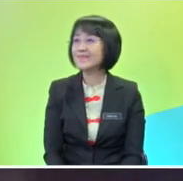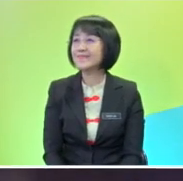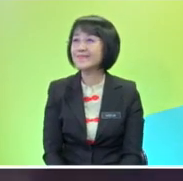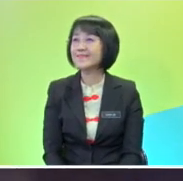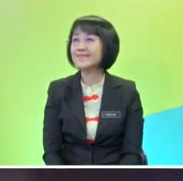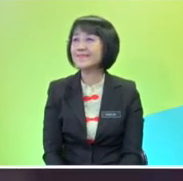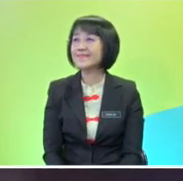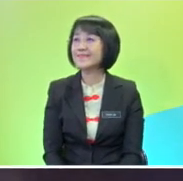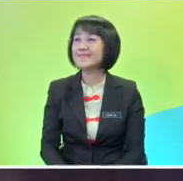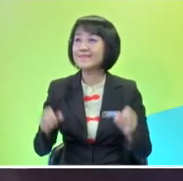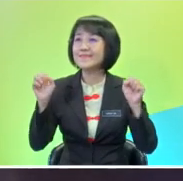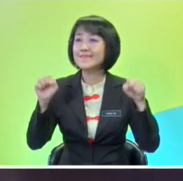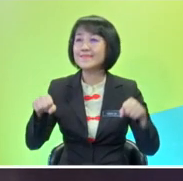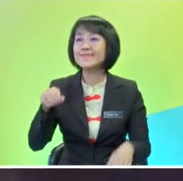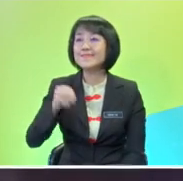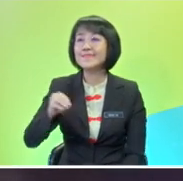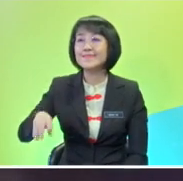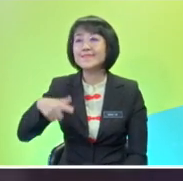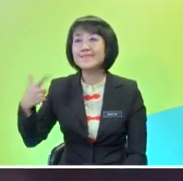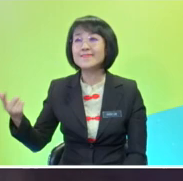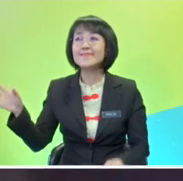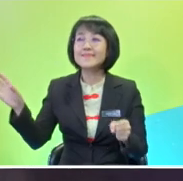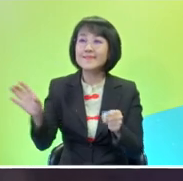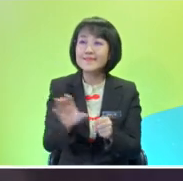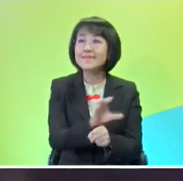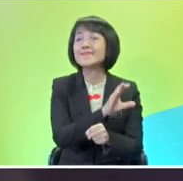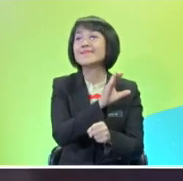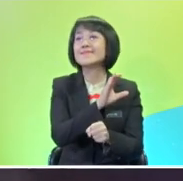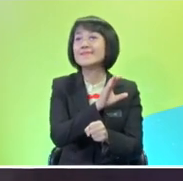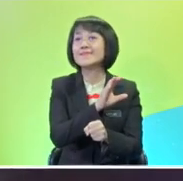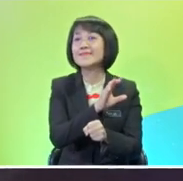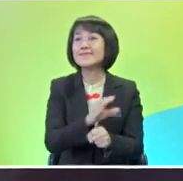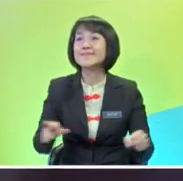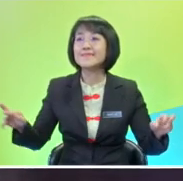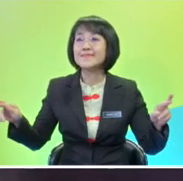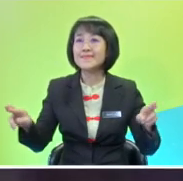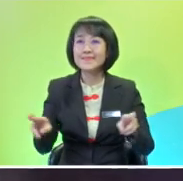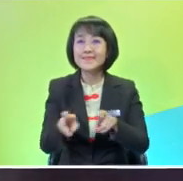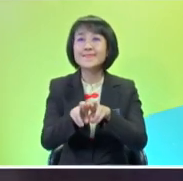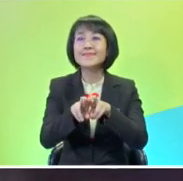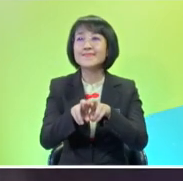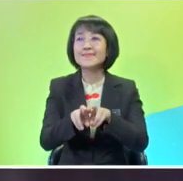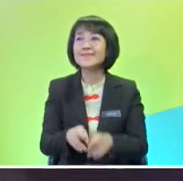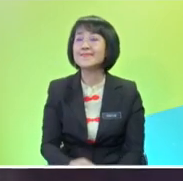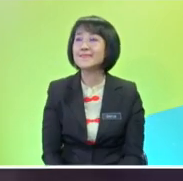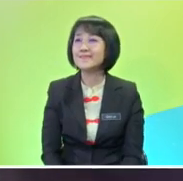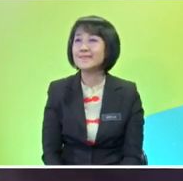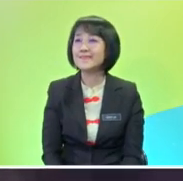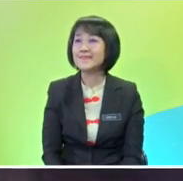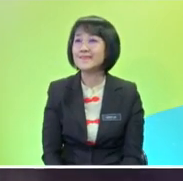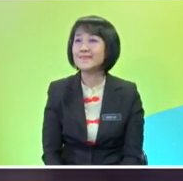someone complete the rhyme for Sinyuan? Who would like to go next? Irene. I see Irene raising a